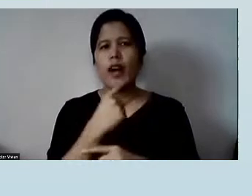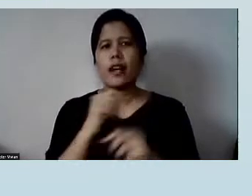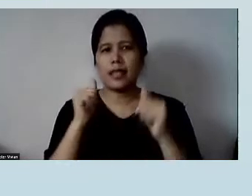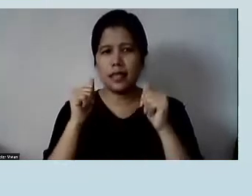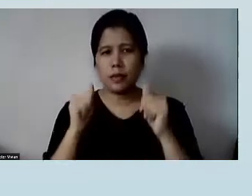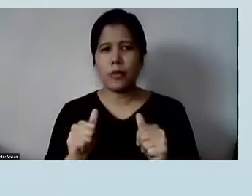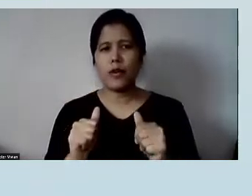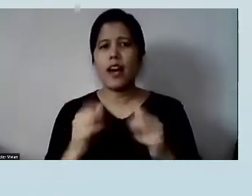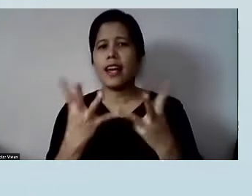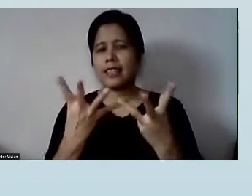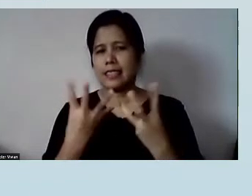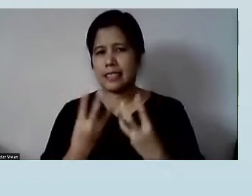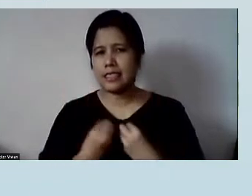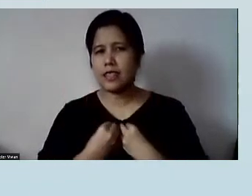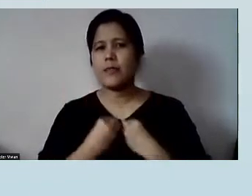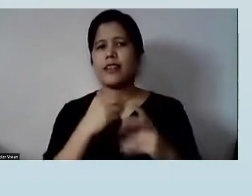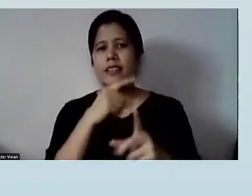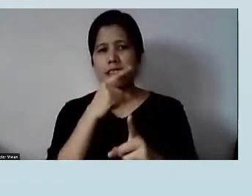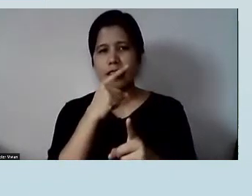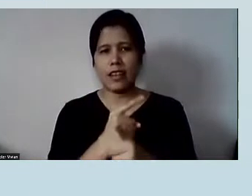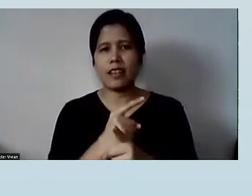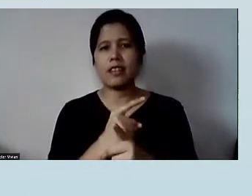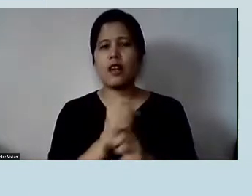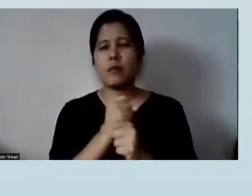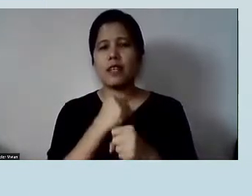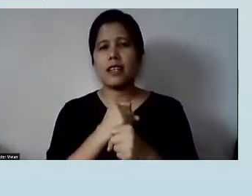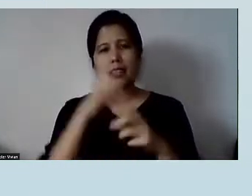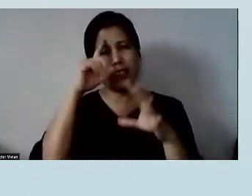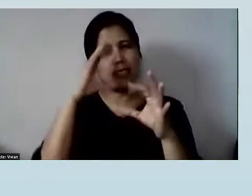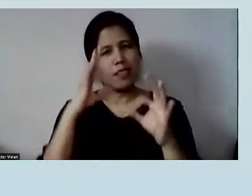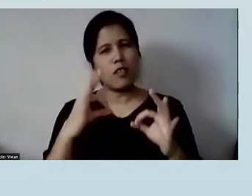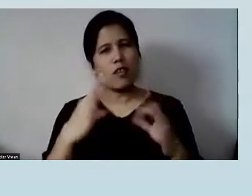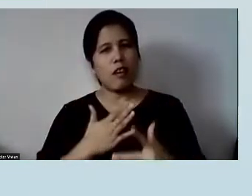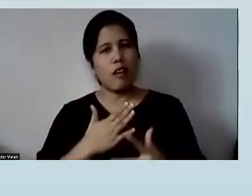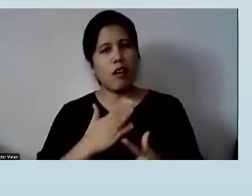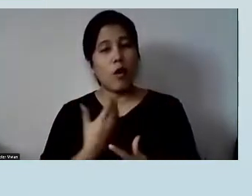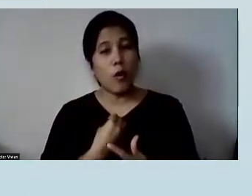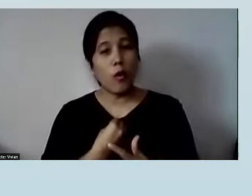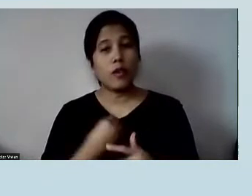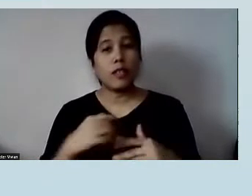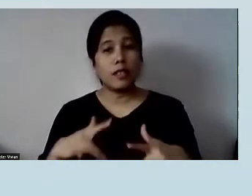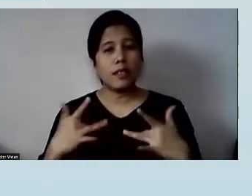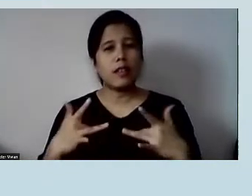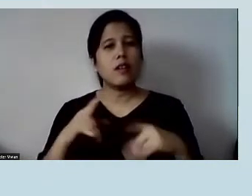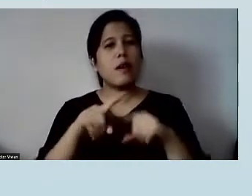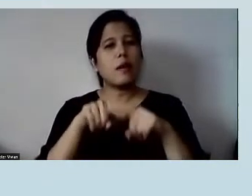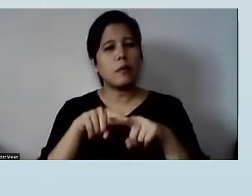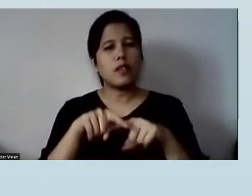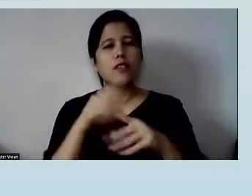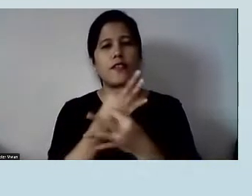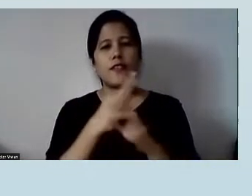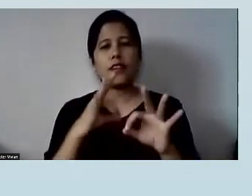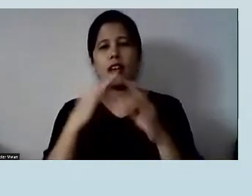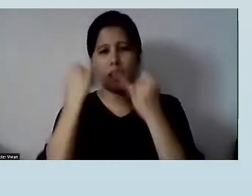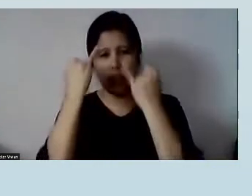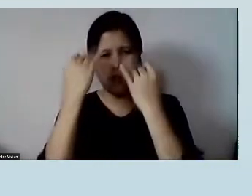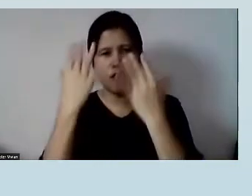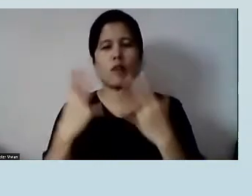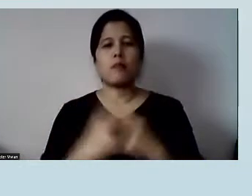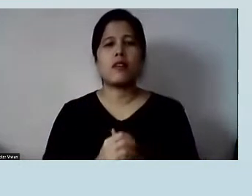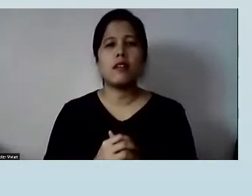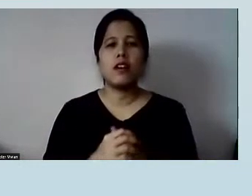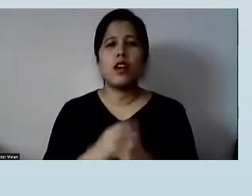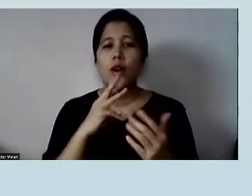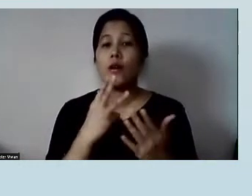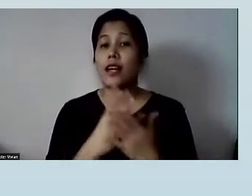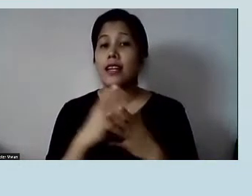of claiming those rights in making decisions for their lives based on their free and informed consent as well as being active members